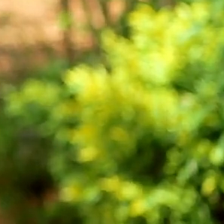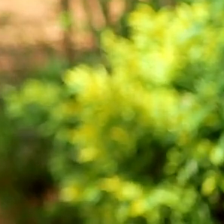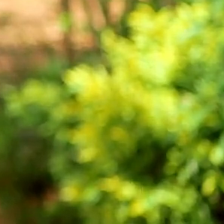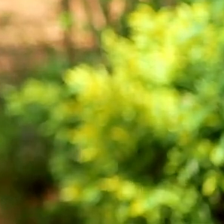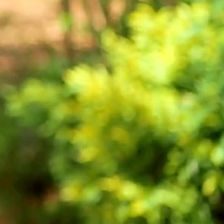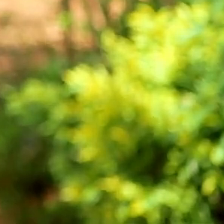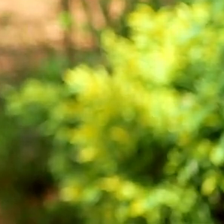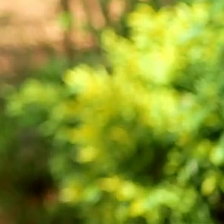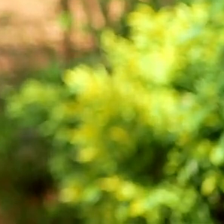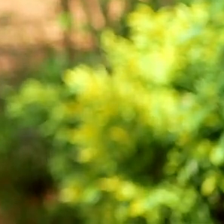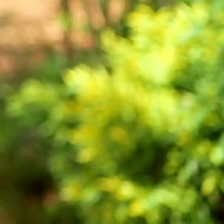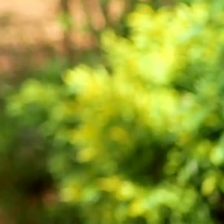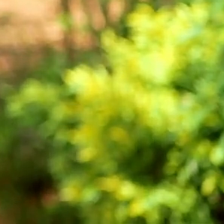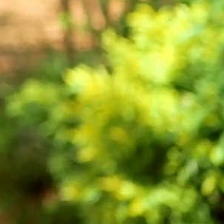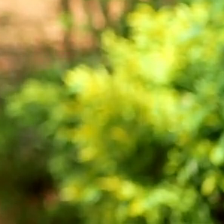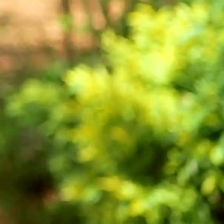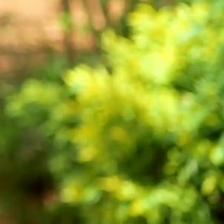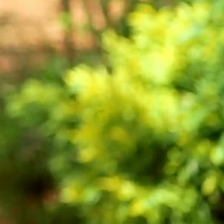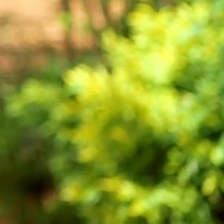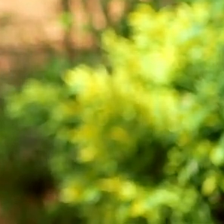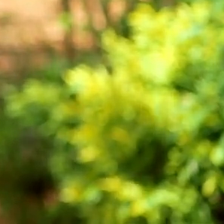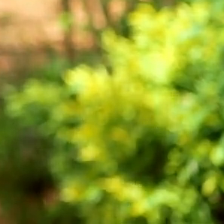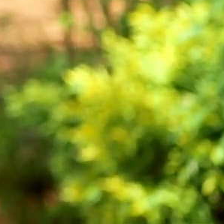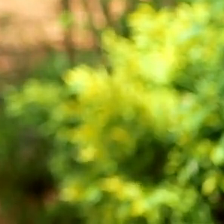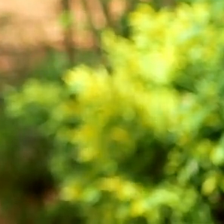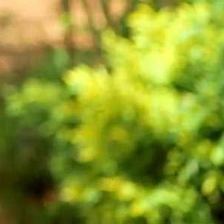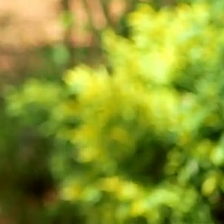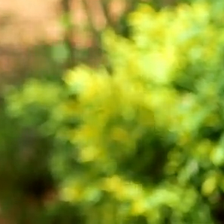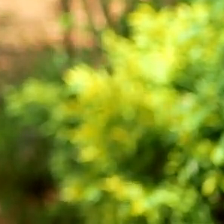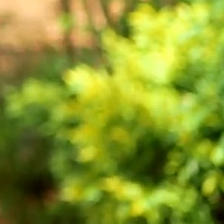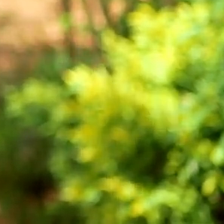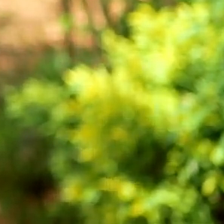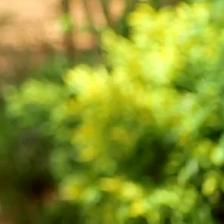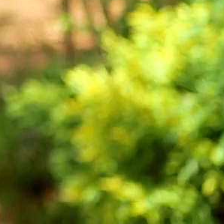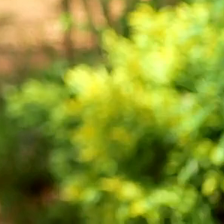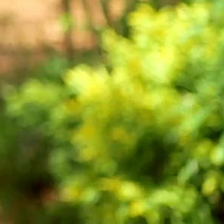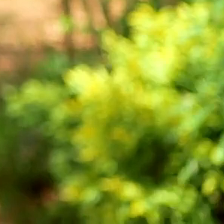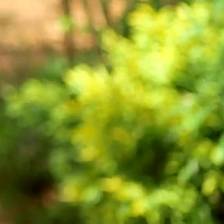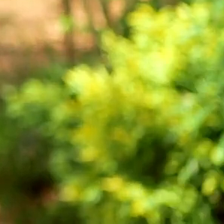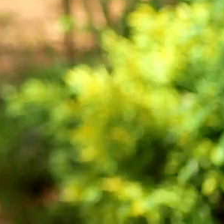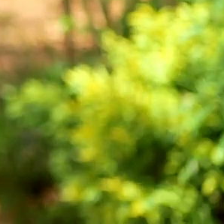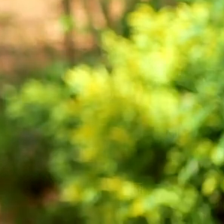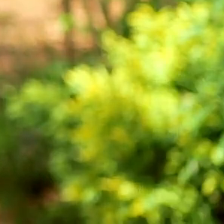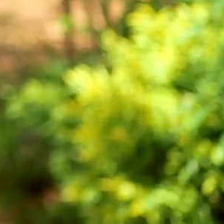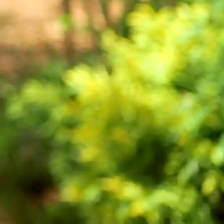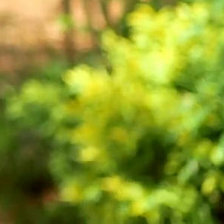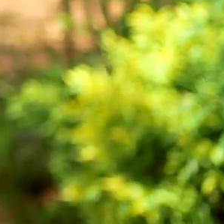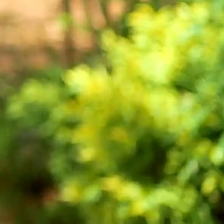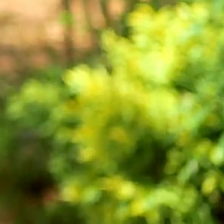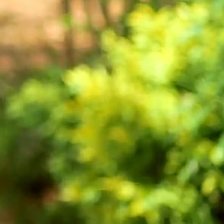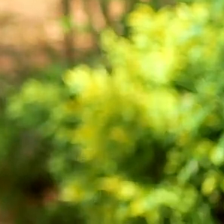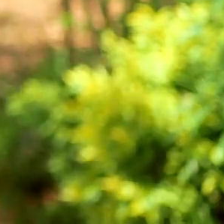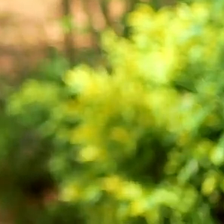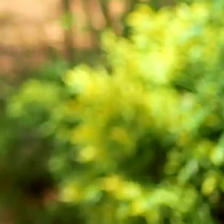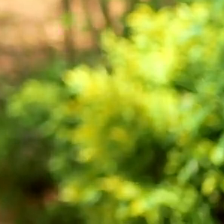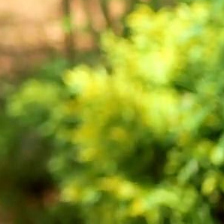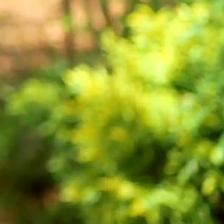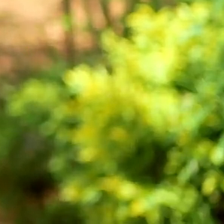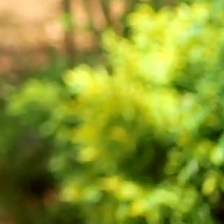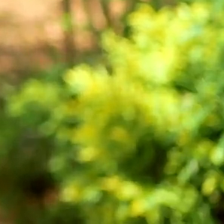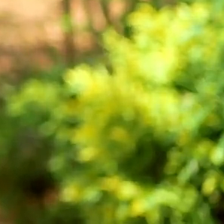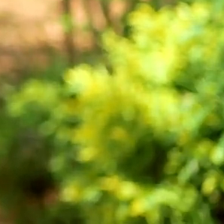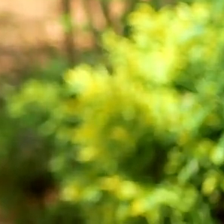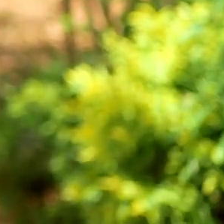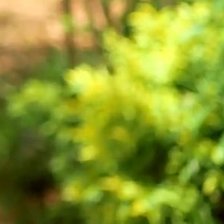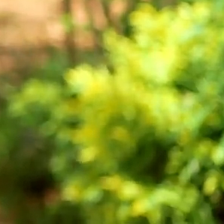will make a way. You will make provision. You will make multiplication. Whatever it is that we need, you will